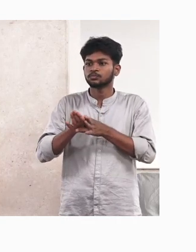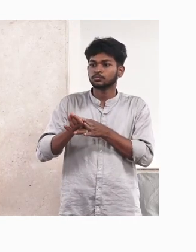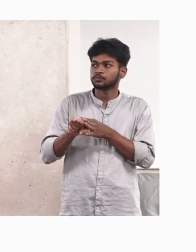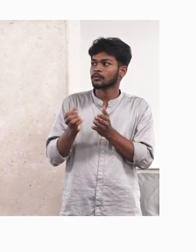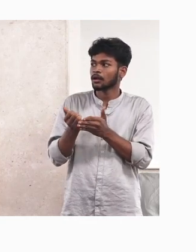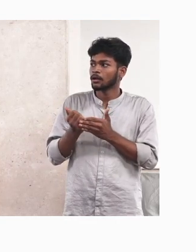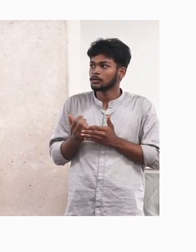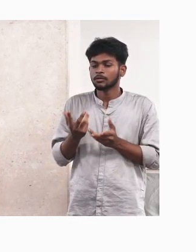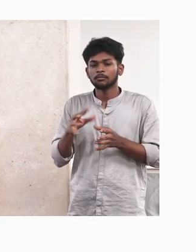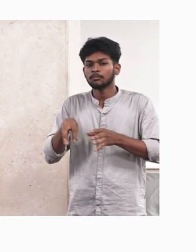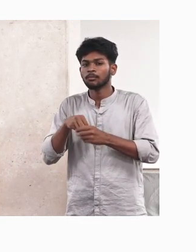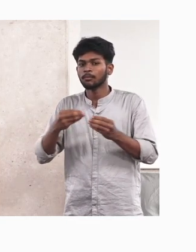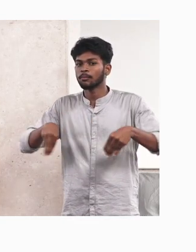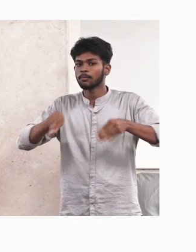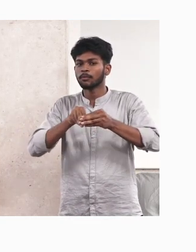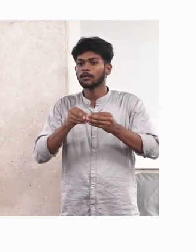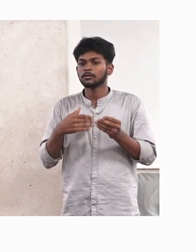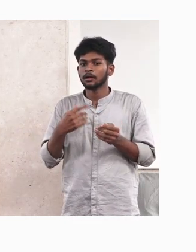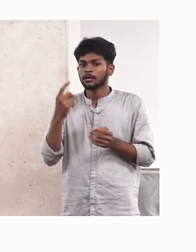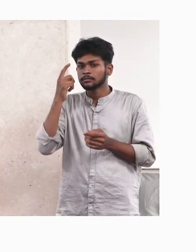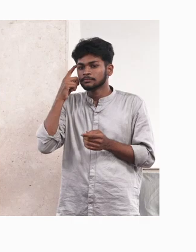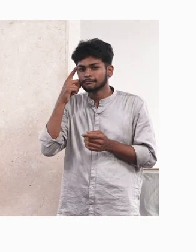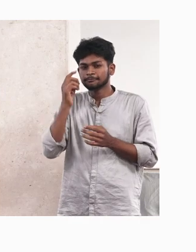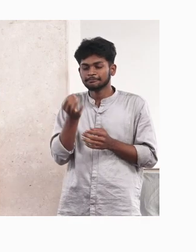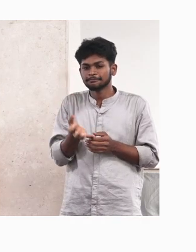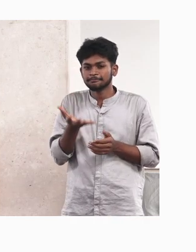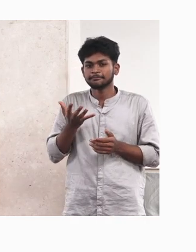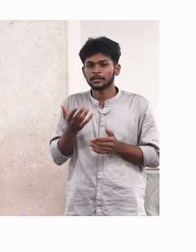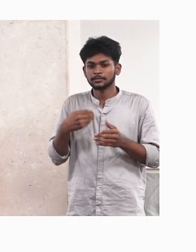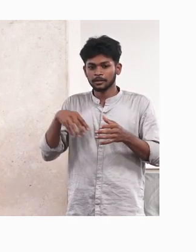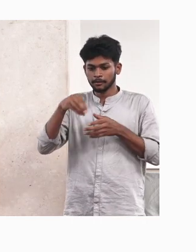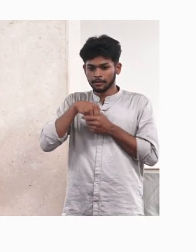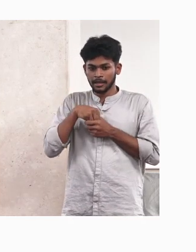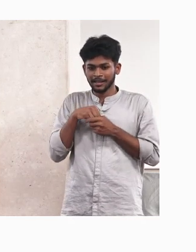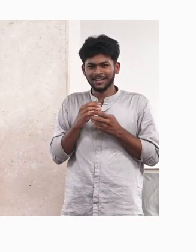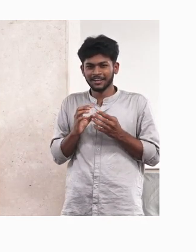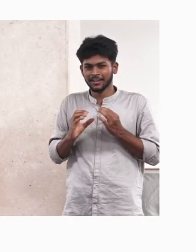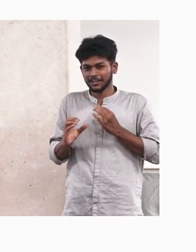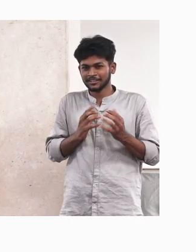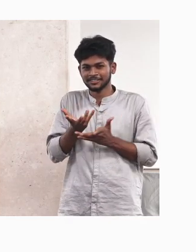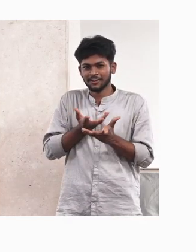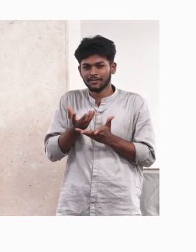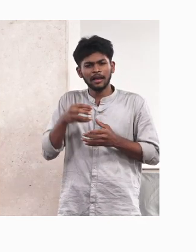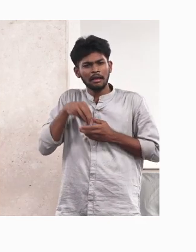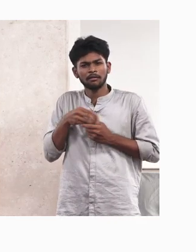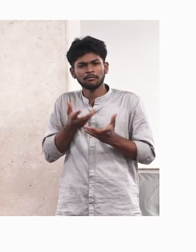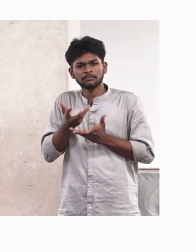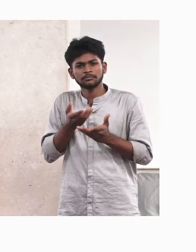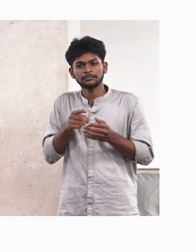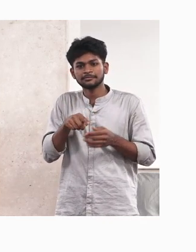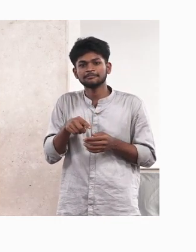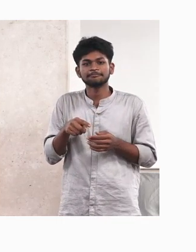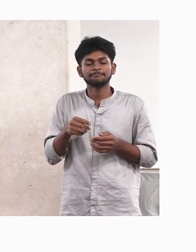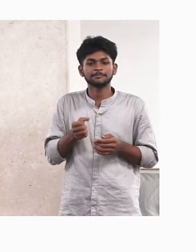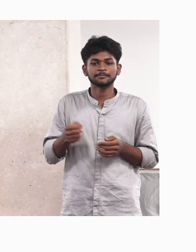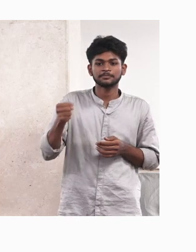Also, I'm more mindful about the inner dialogue which keeps on taking place